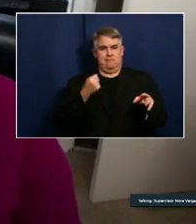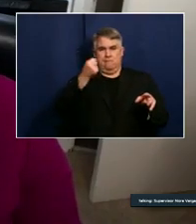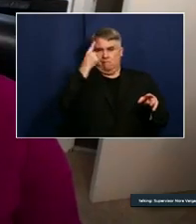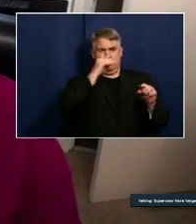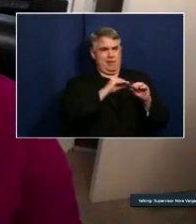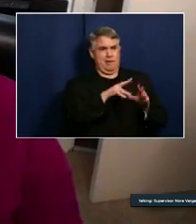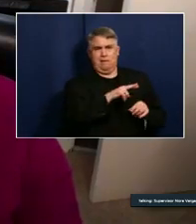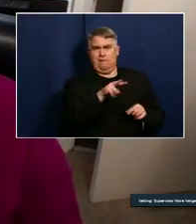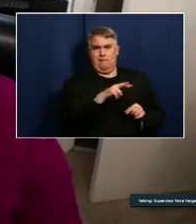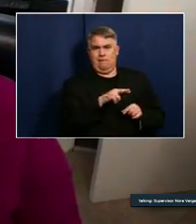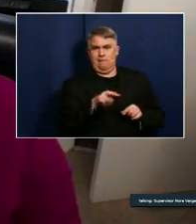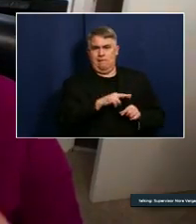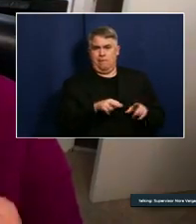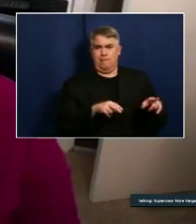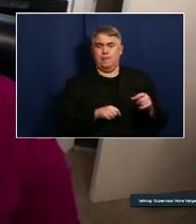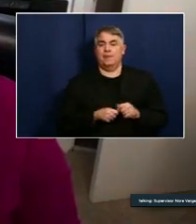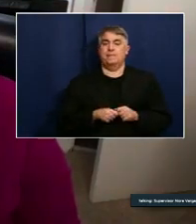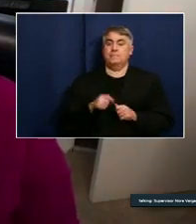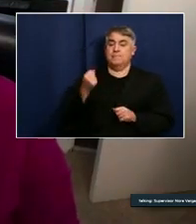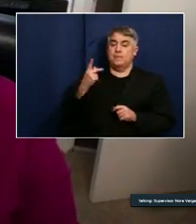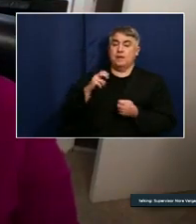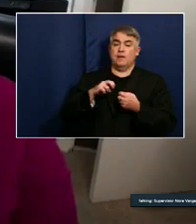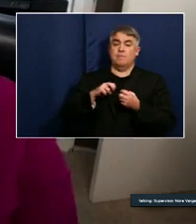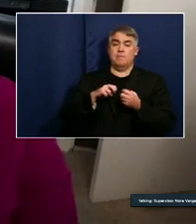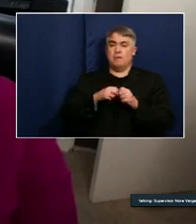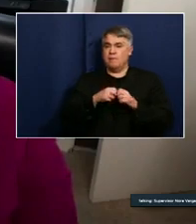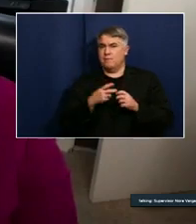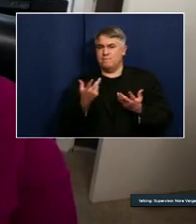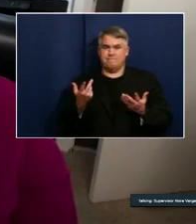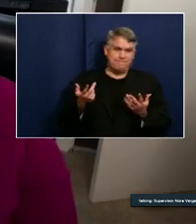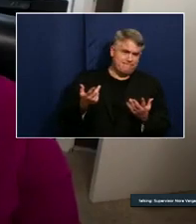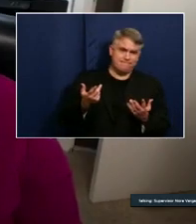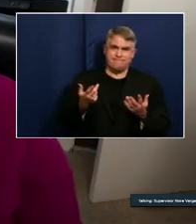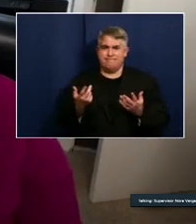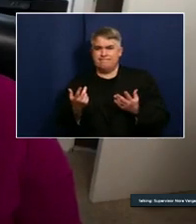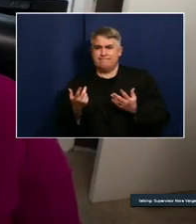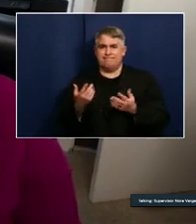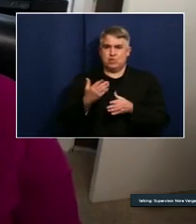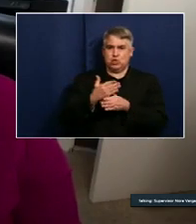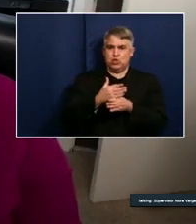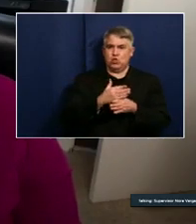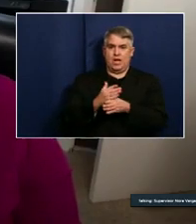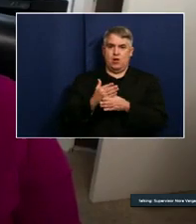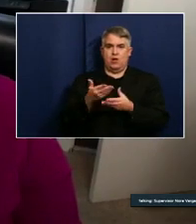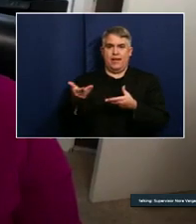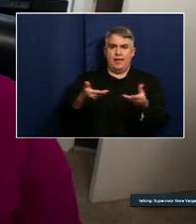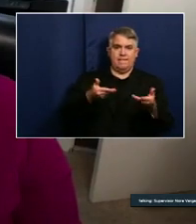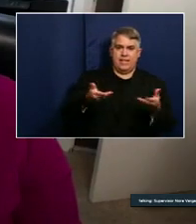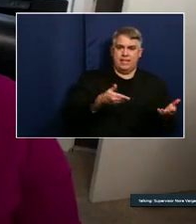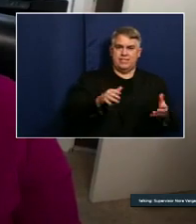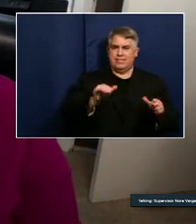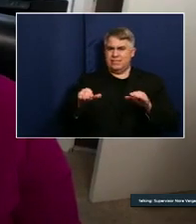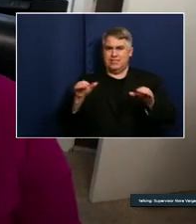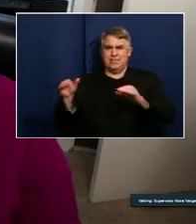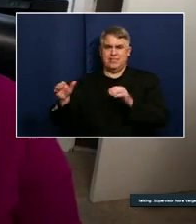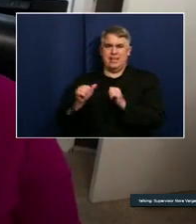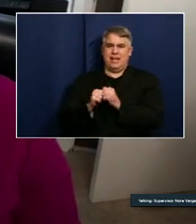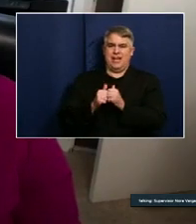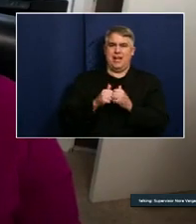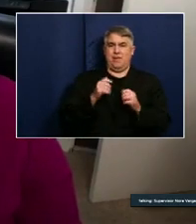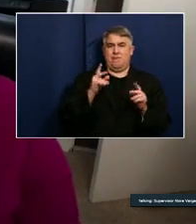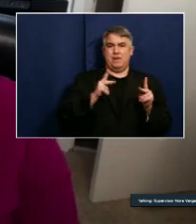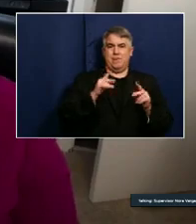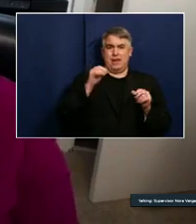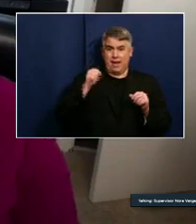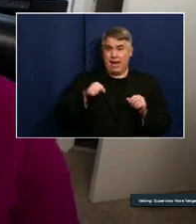people were having trouble in terms of being able to share their identification, and so people are able to bring their matrícula